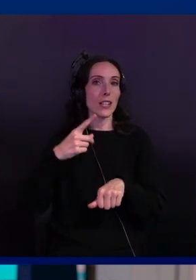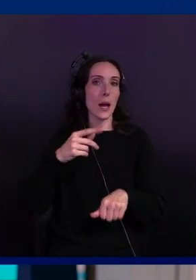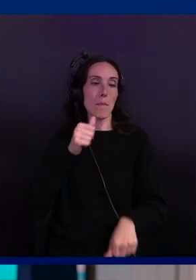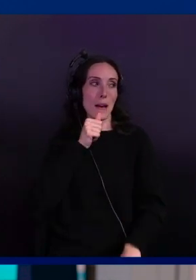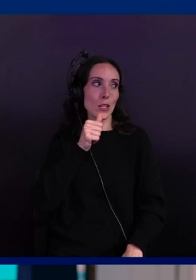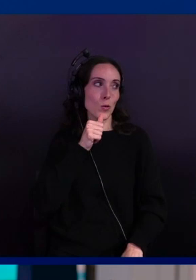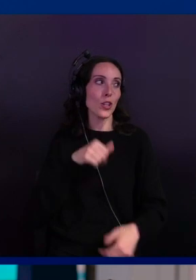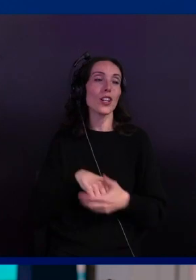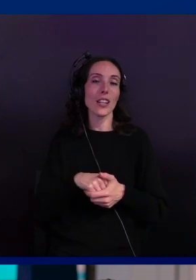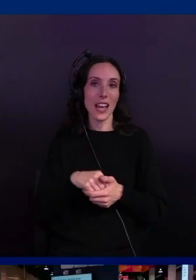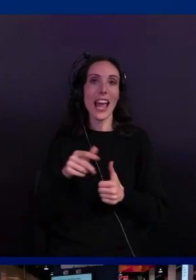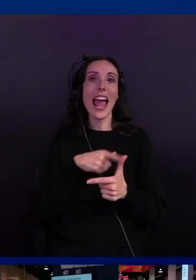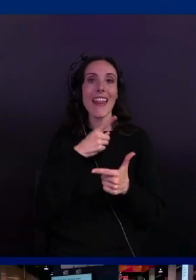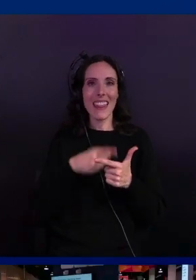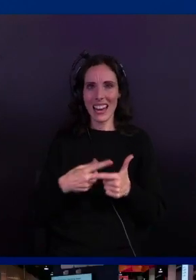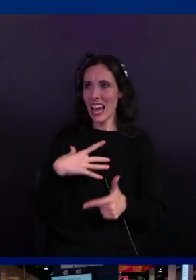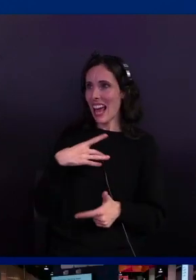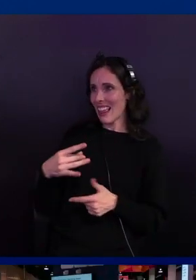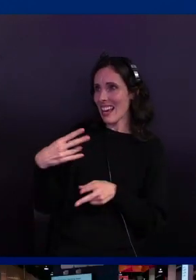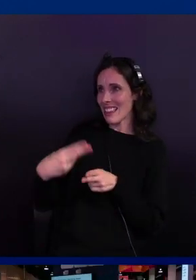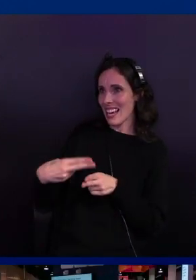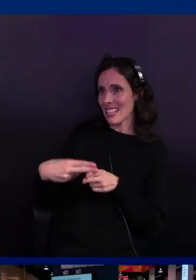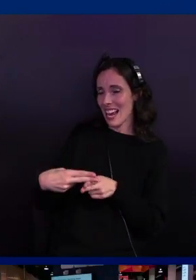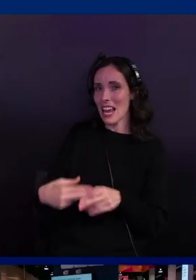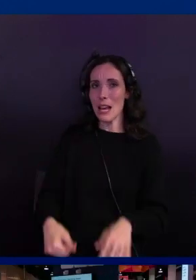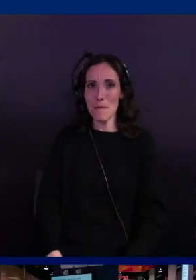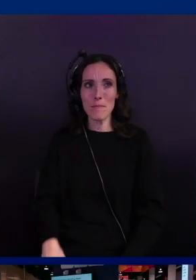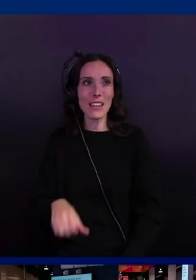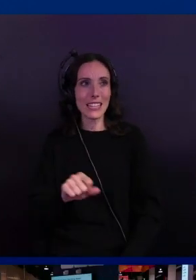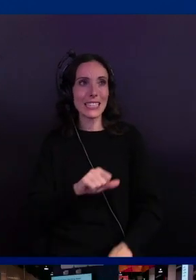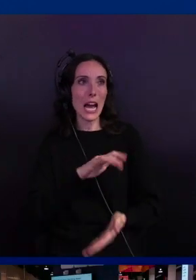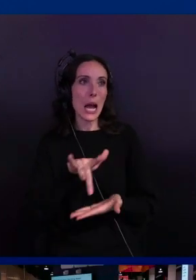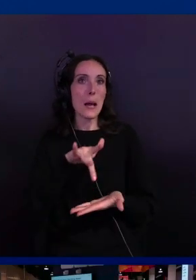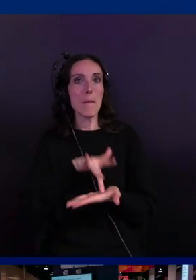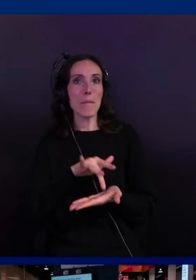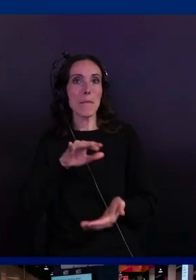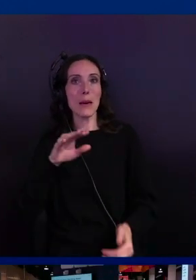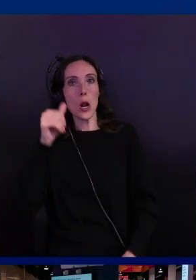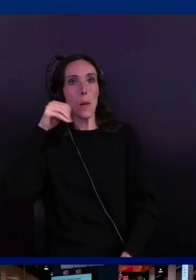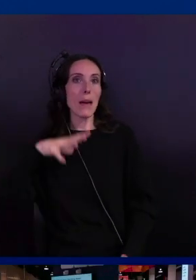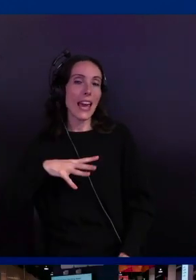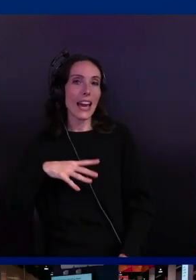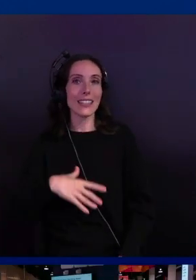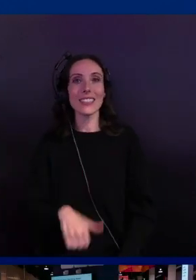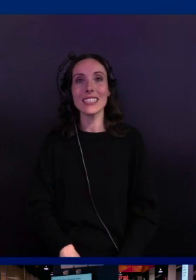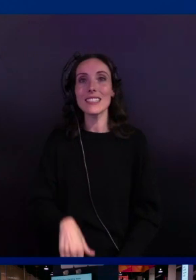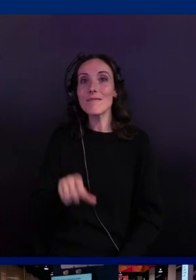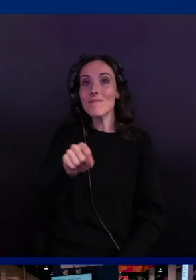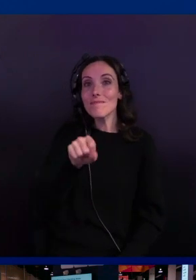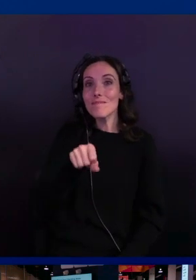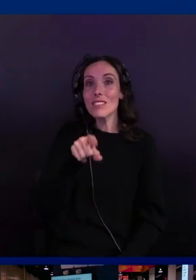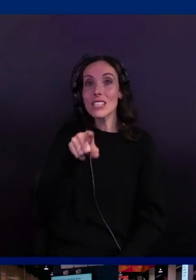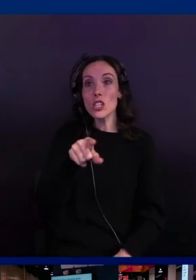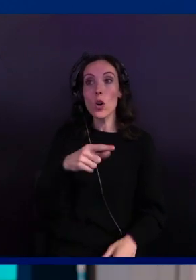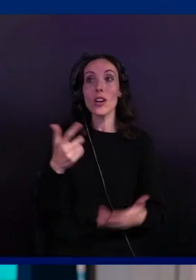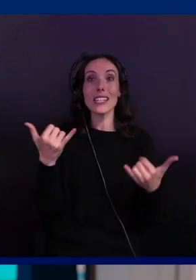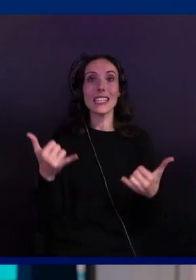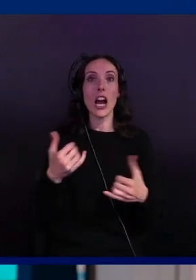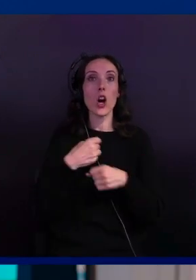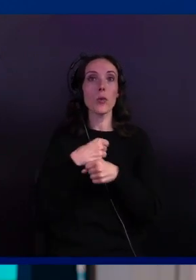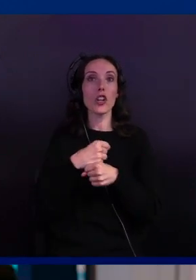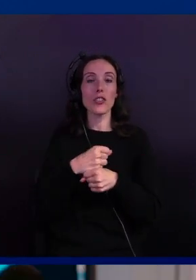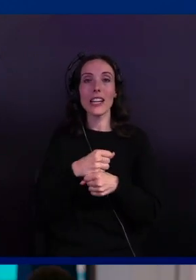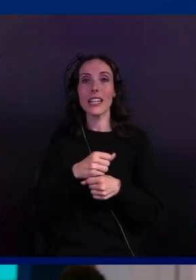I like the name. It's great. Middleman for the middle risk. Yeah, look at here. We are creating a friction by asking them to enter their cell